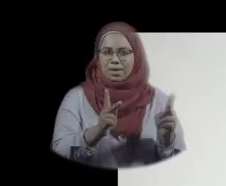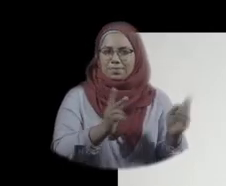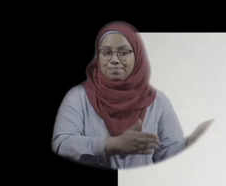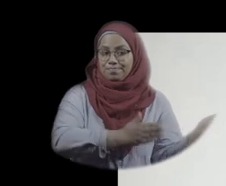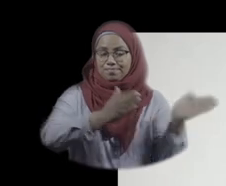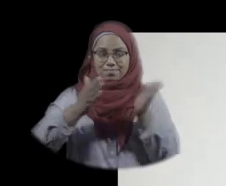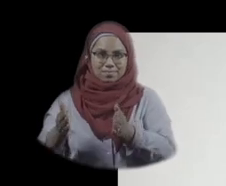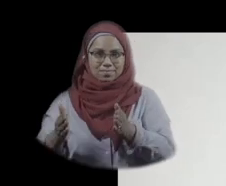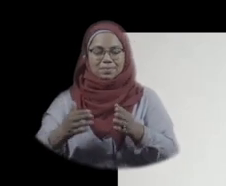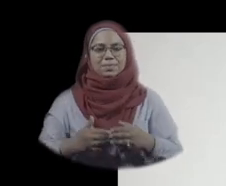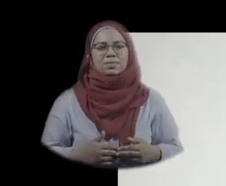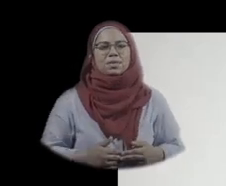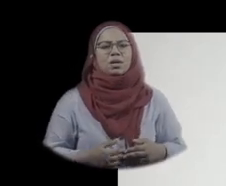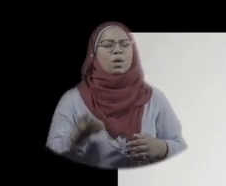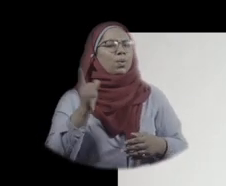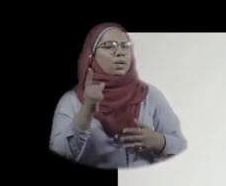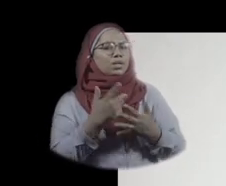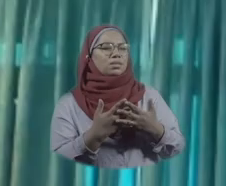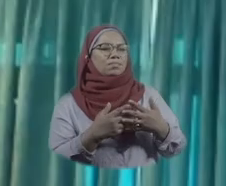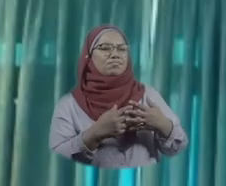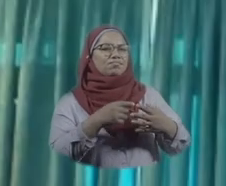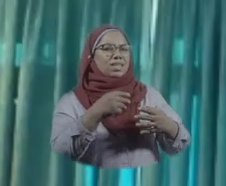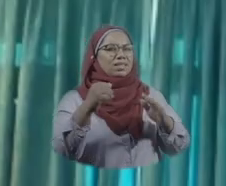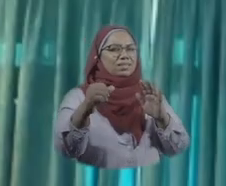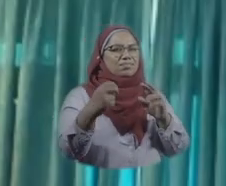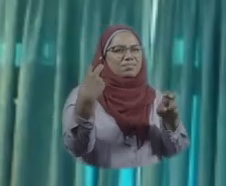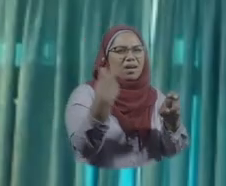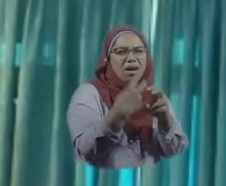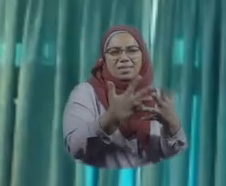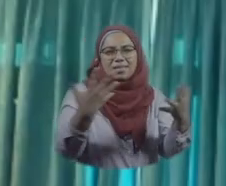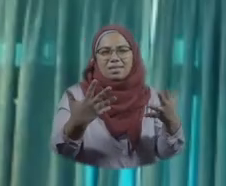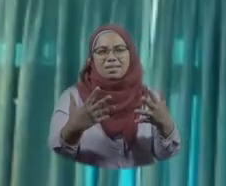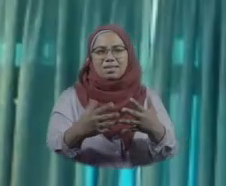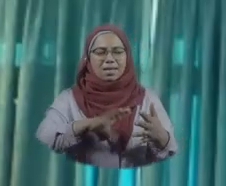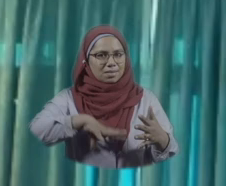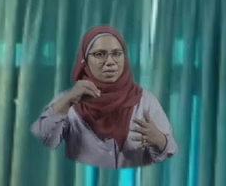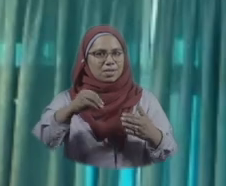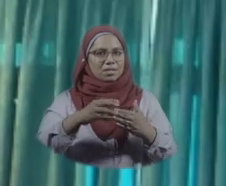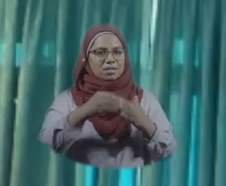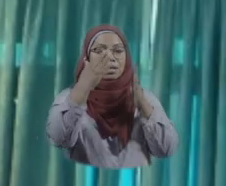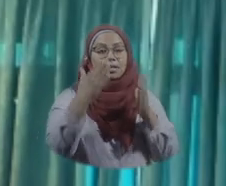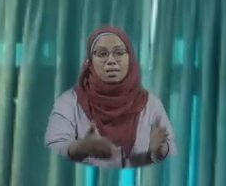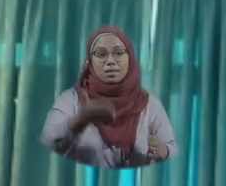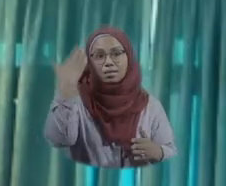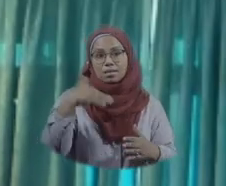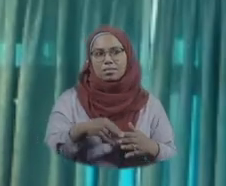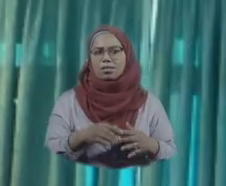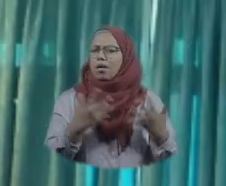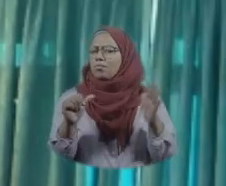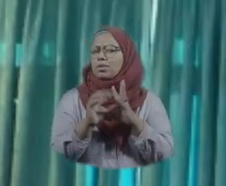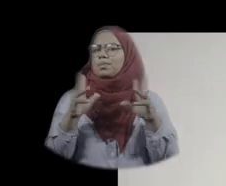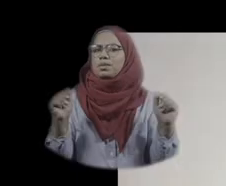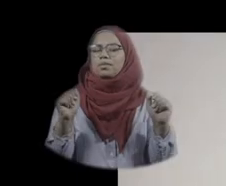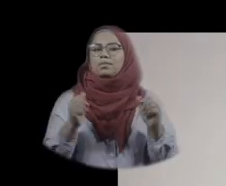Those are great qualities. Yeah, I'm seeing my own mom. Description. Oh, that is very nice. Okay, so moving on. What are some of the challenges faced by women in becoming leaders, and how do we